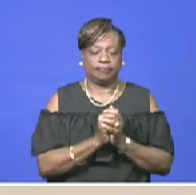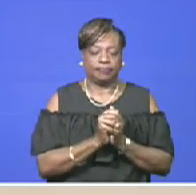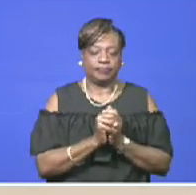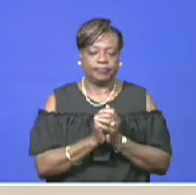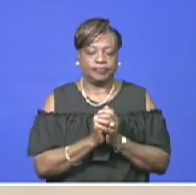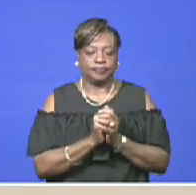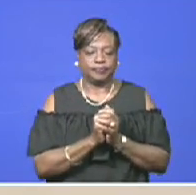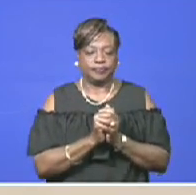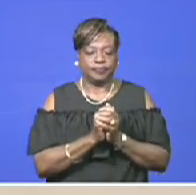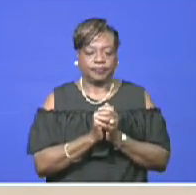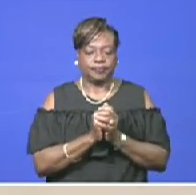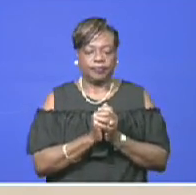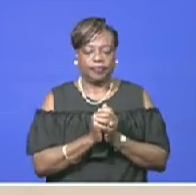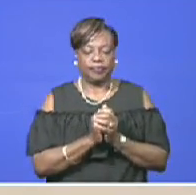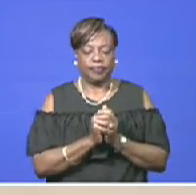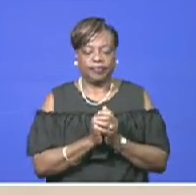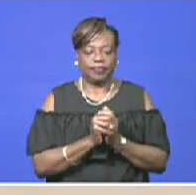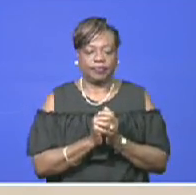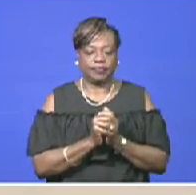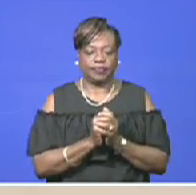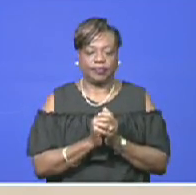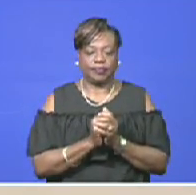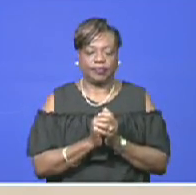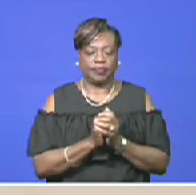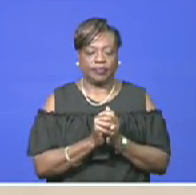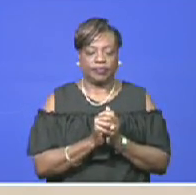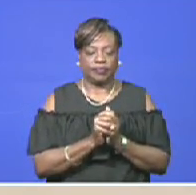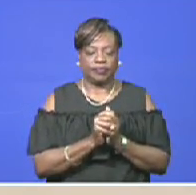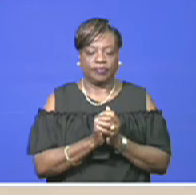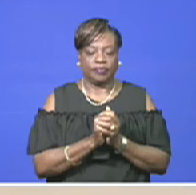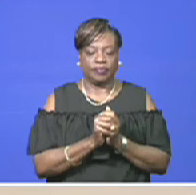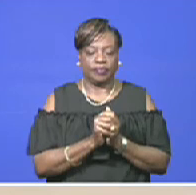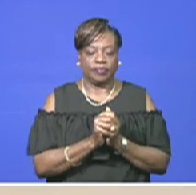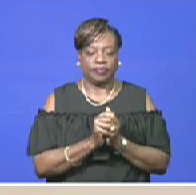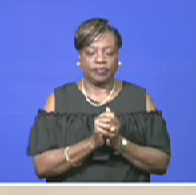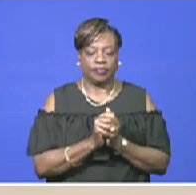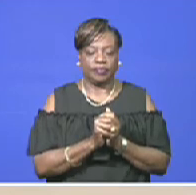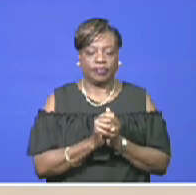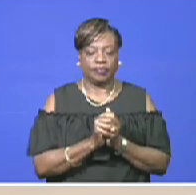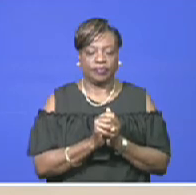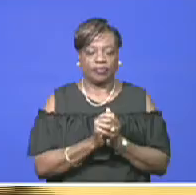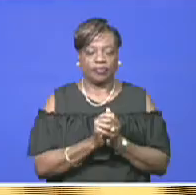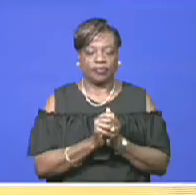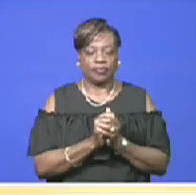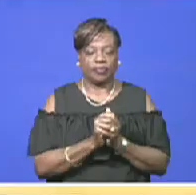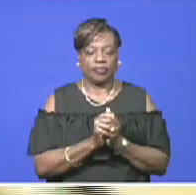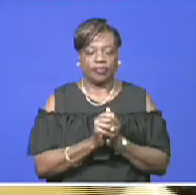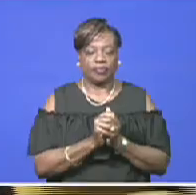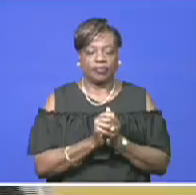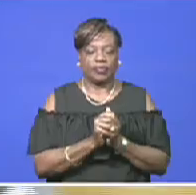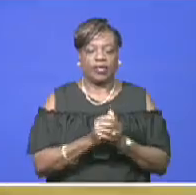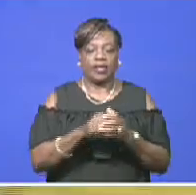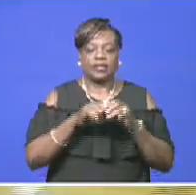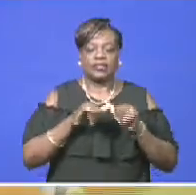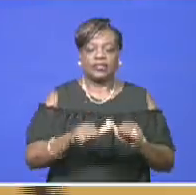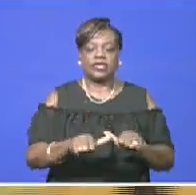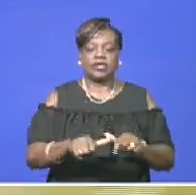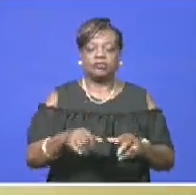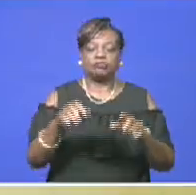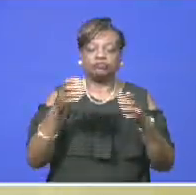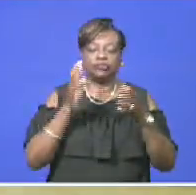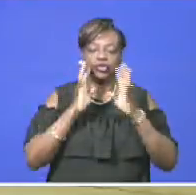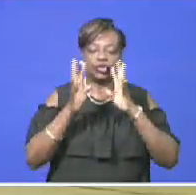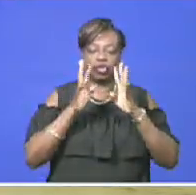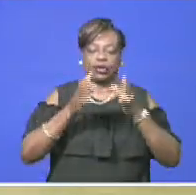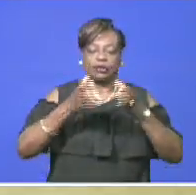against SAC. CV Bethel takes on St. George's. CC Sweeting and Prince Will have the nightcap. Still talking hoops, New Providence